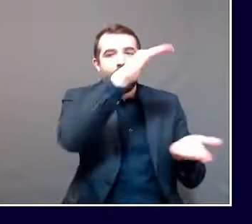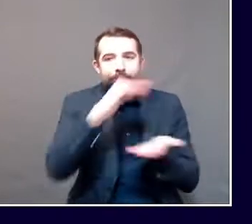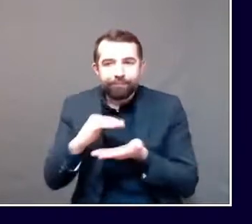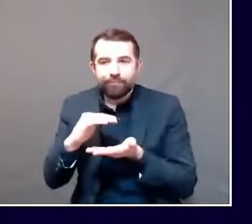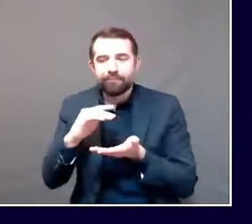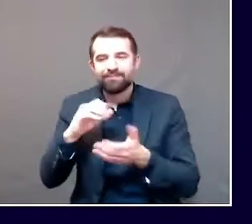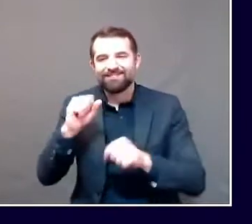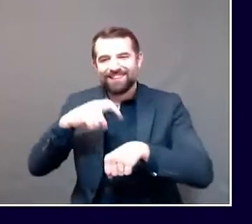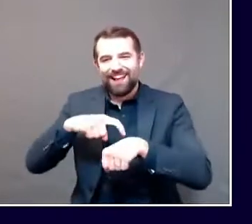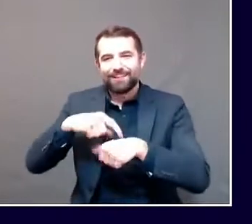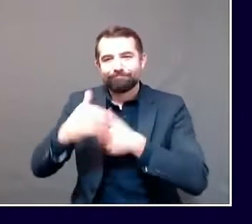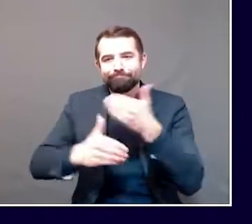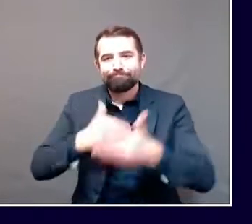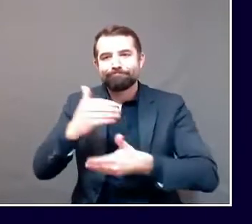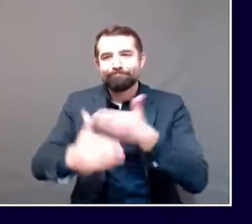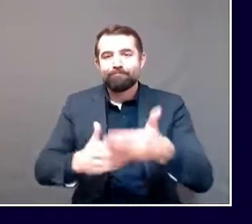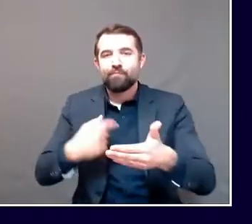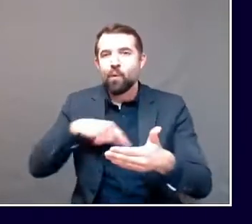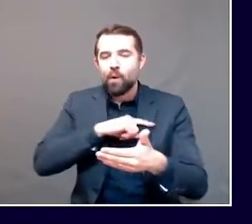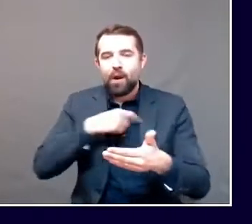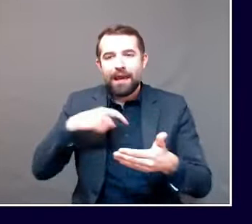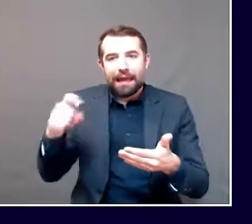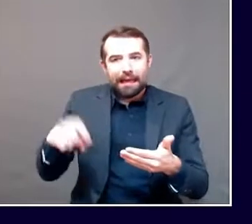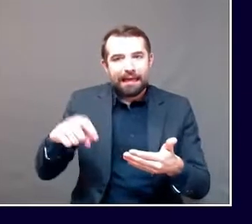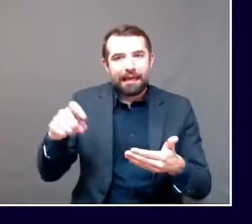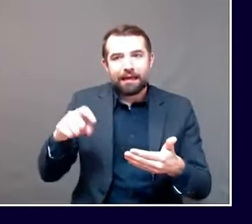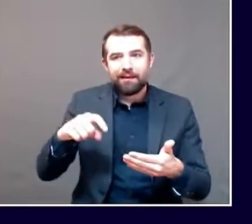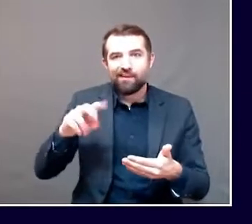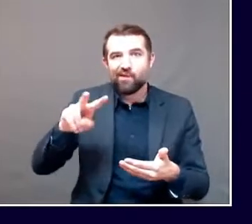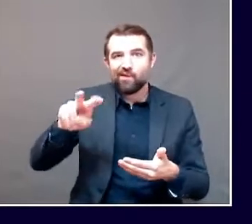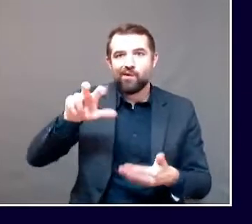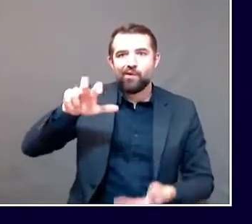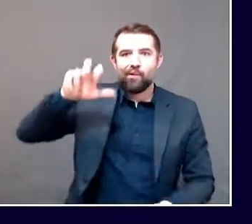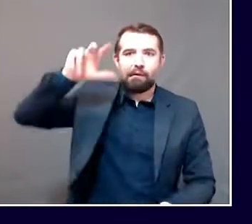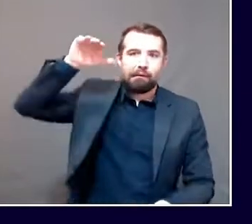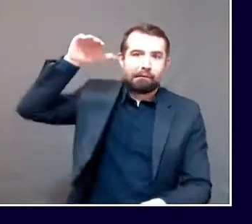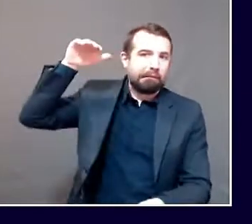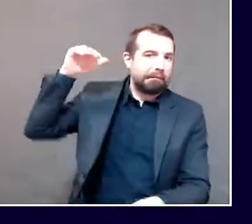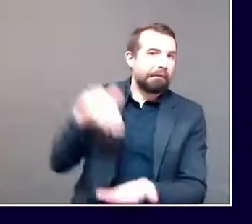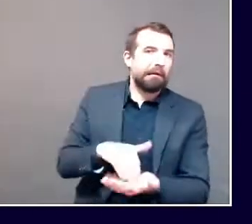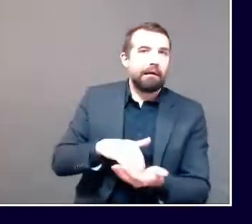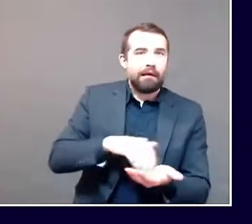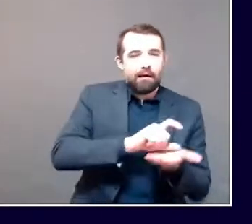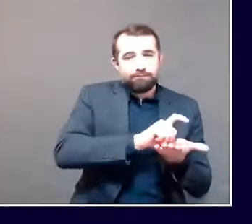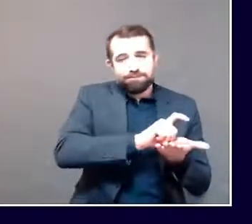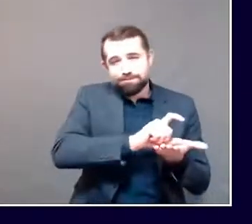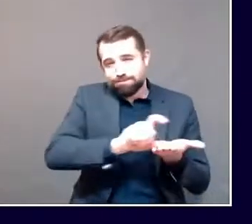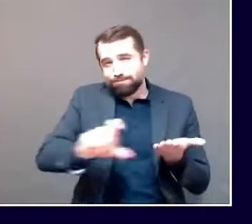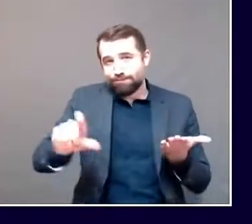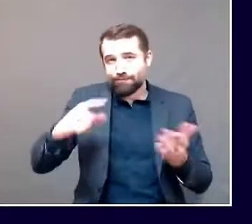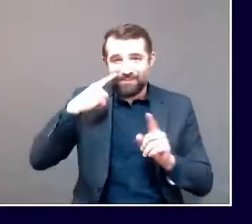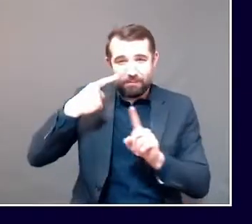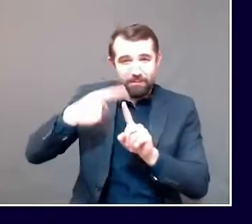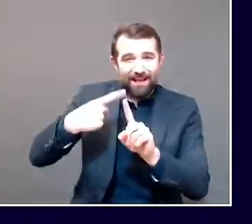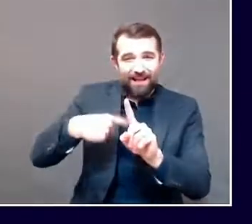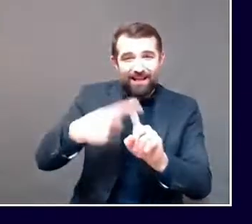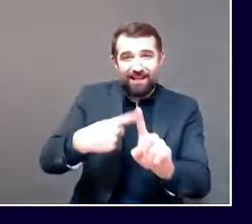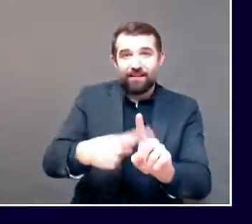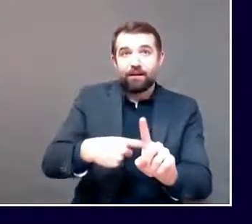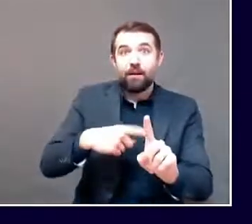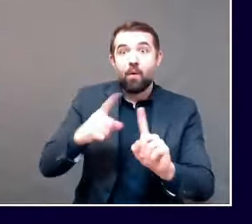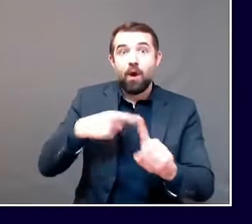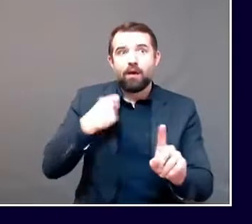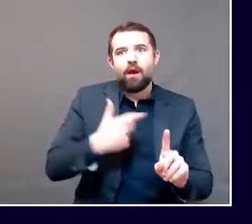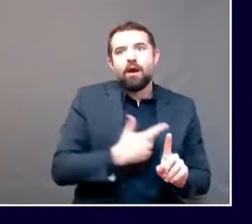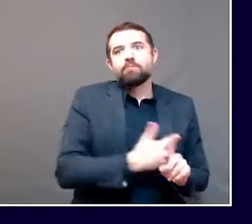of thousands of doses every month when widespread vaccination will be something that is a reality. Now, let me be